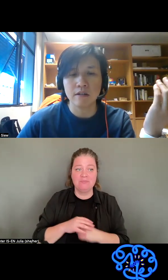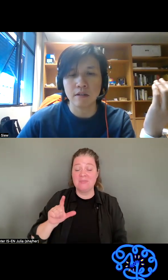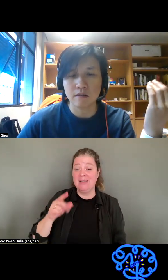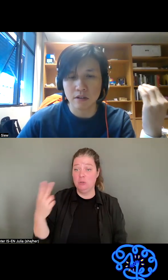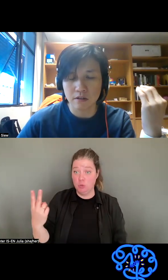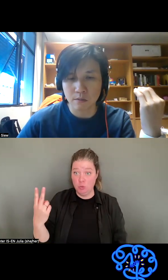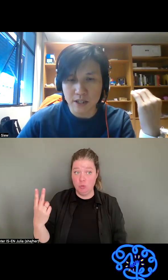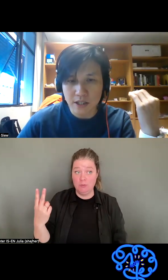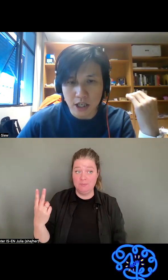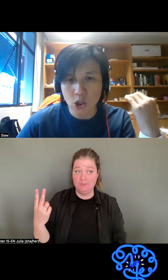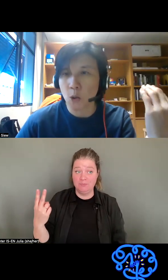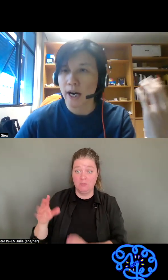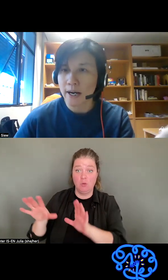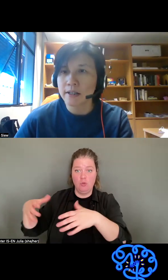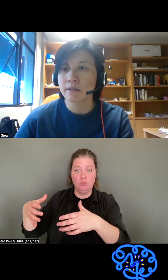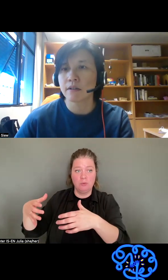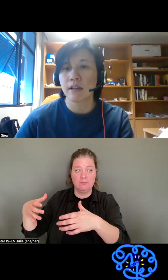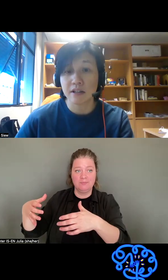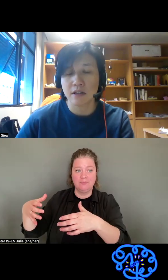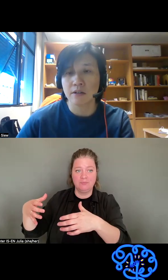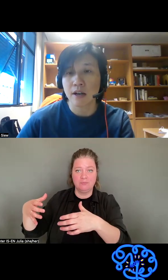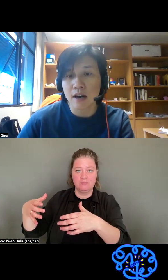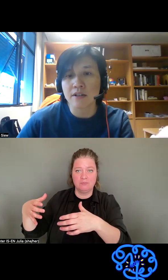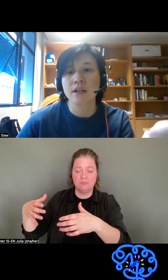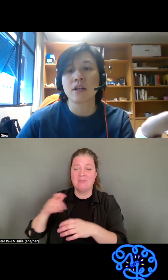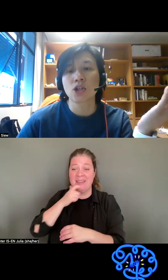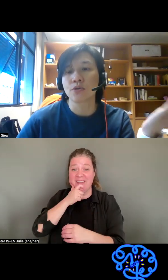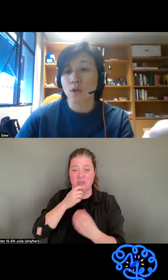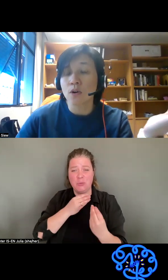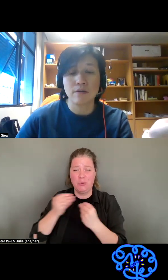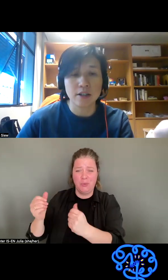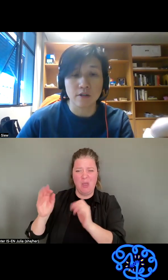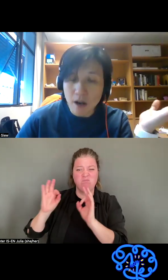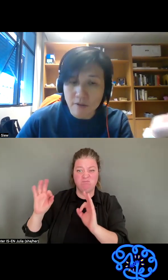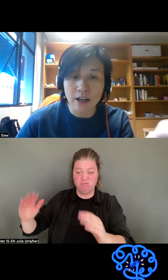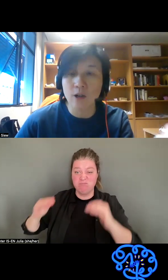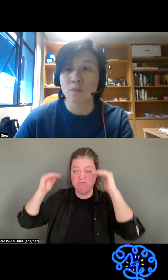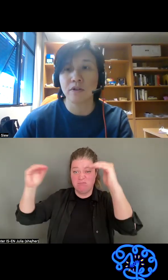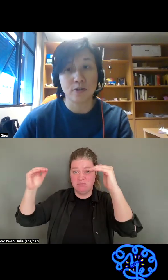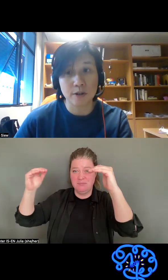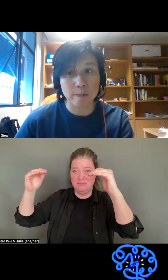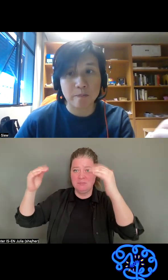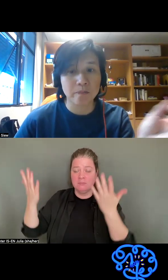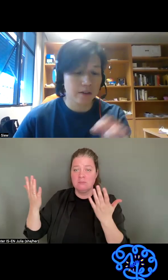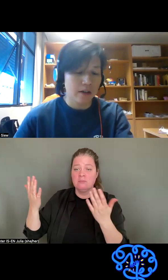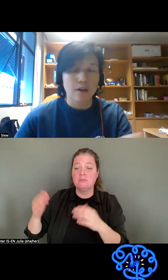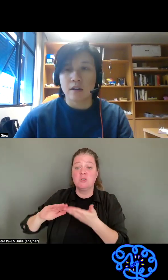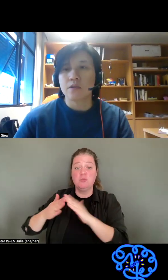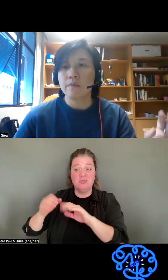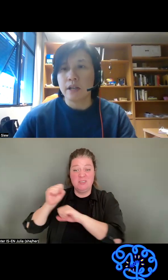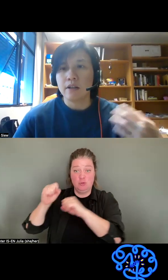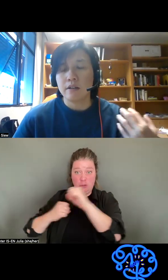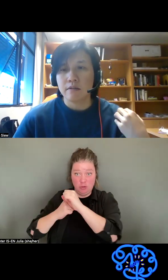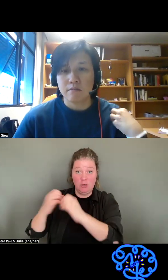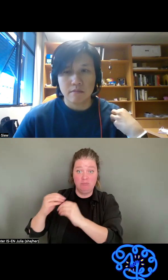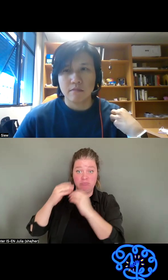that the ones that scored higher on the Lextel task showed stronger effects of path length and community structure. So